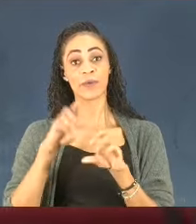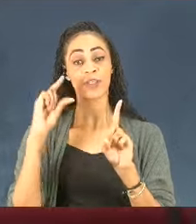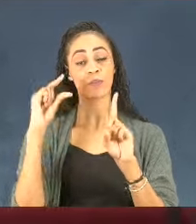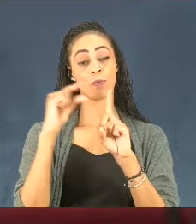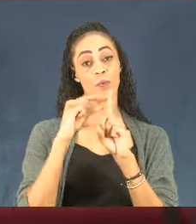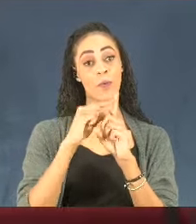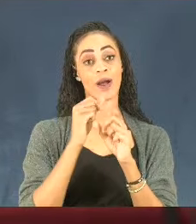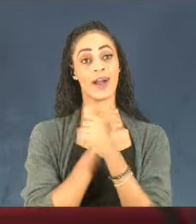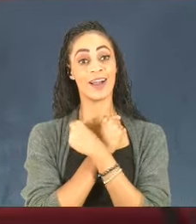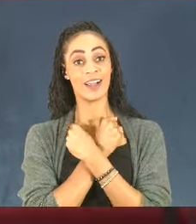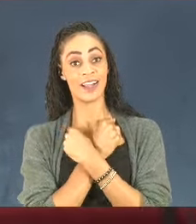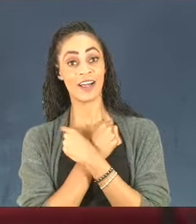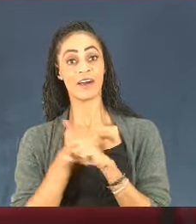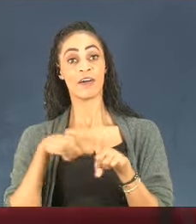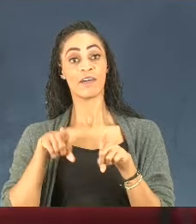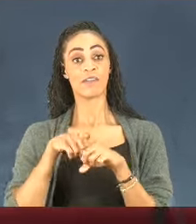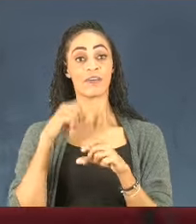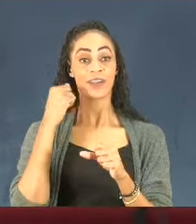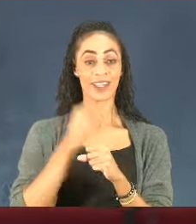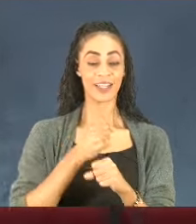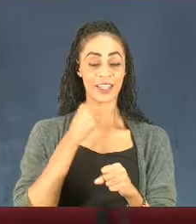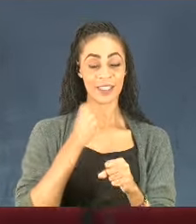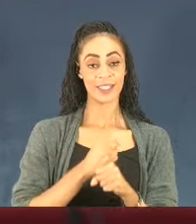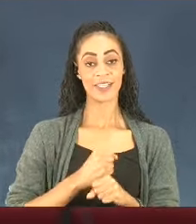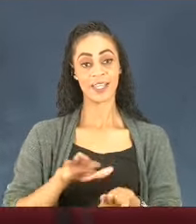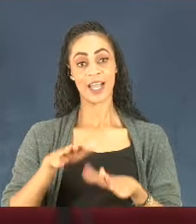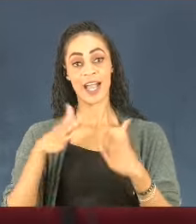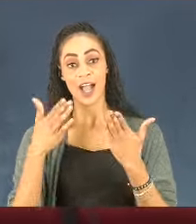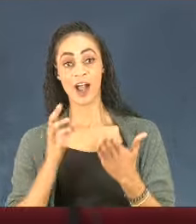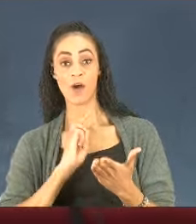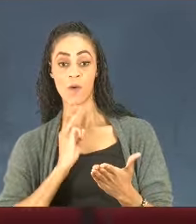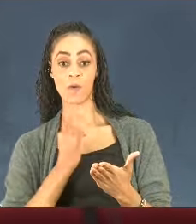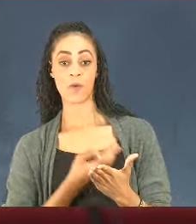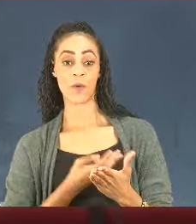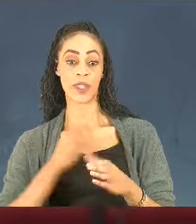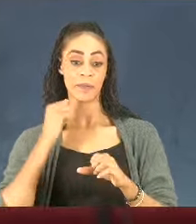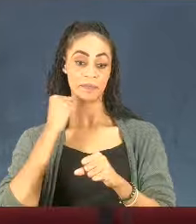and love the way we work and how we work.